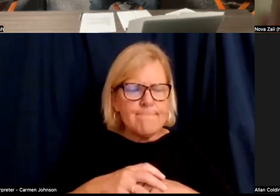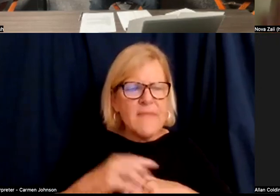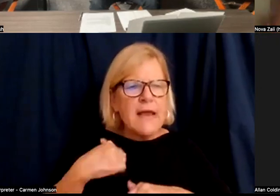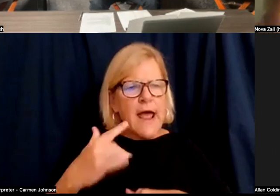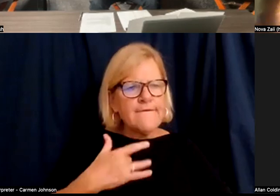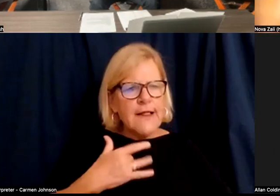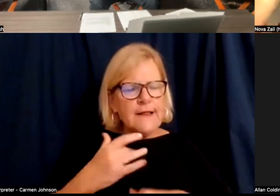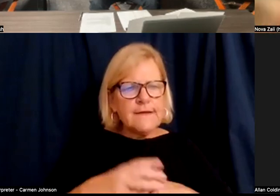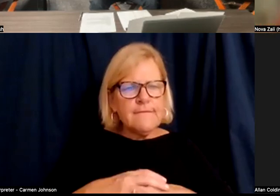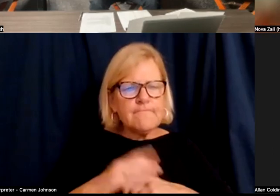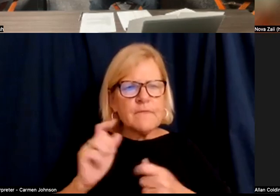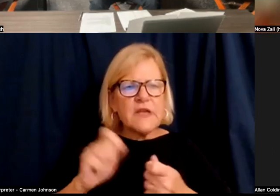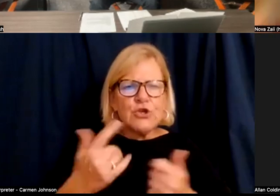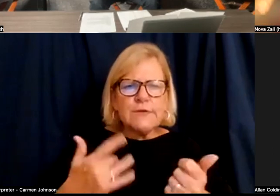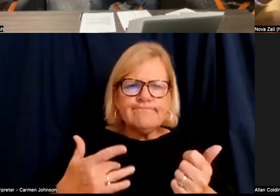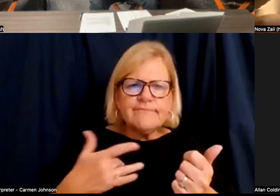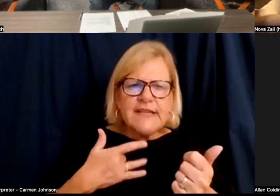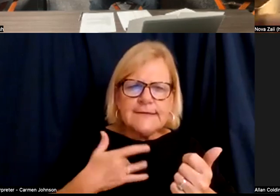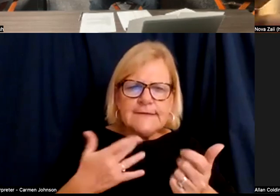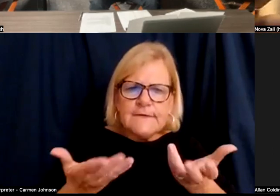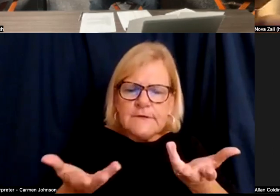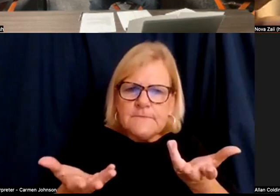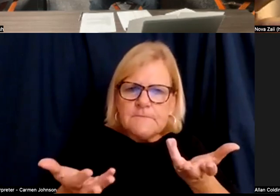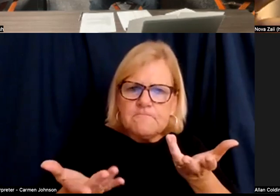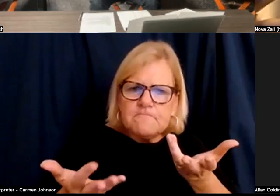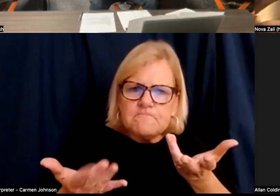felt a certain sense of